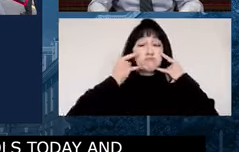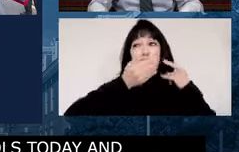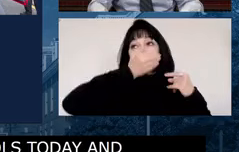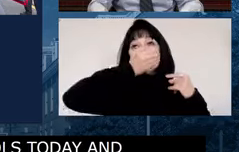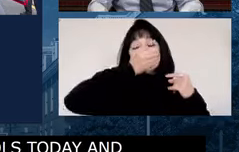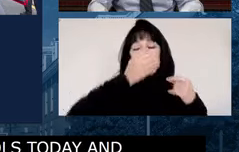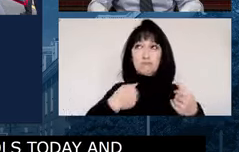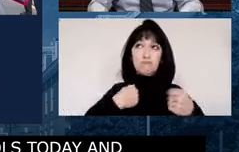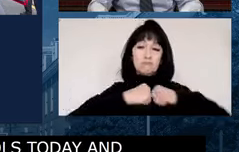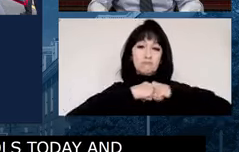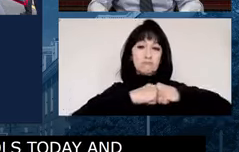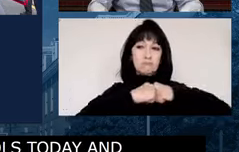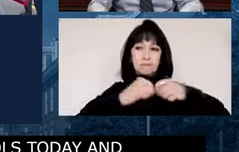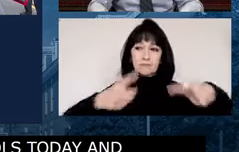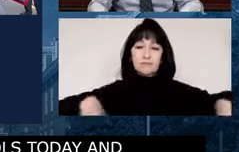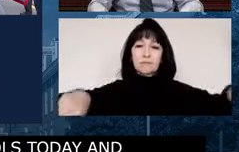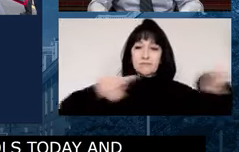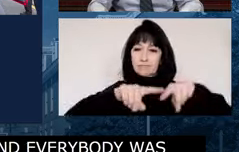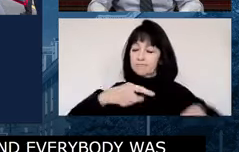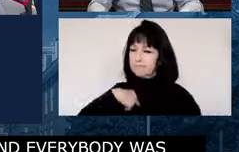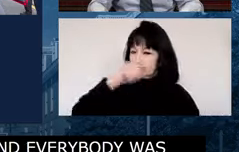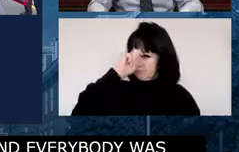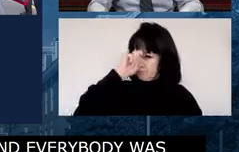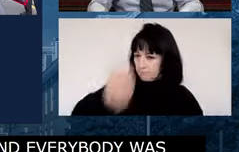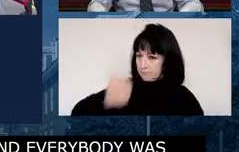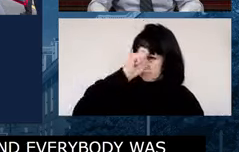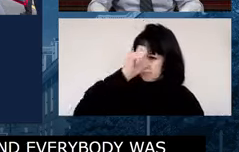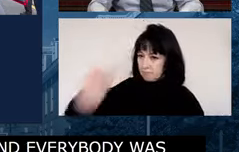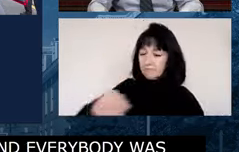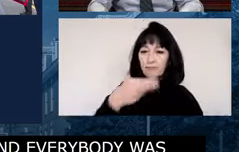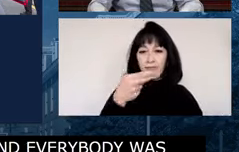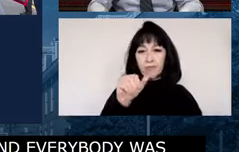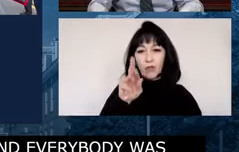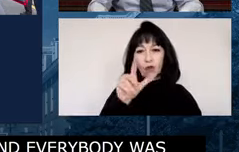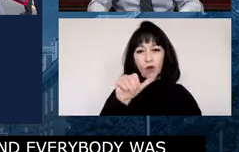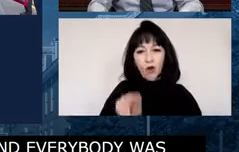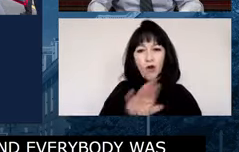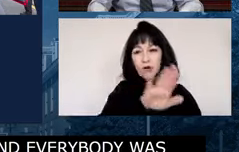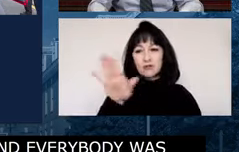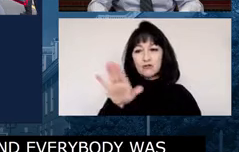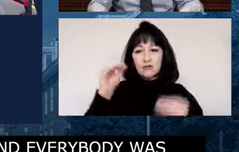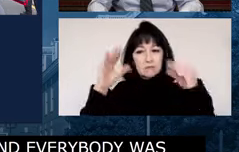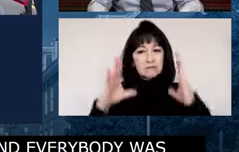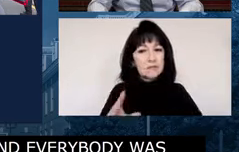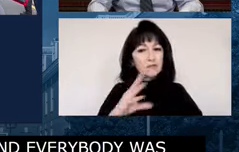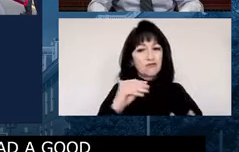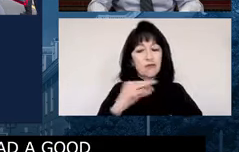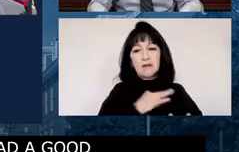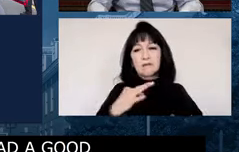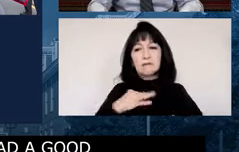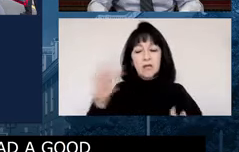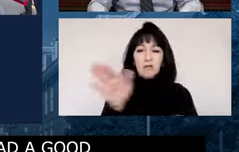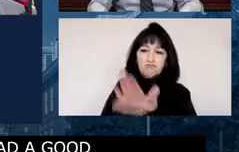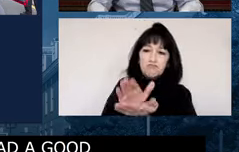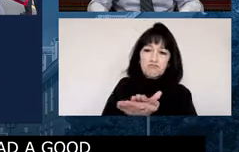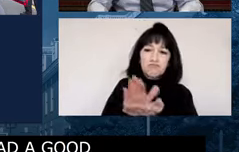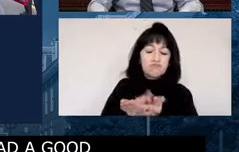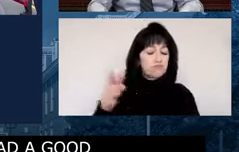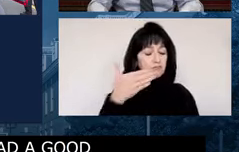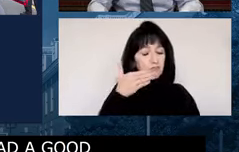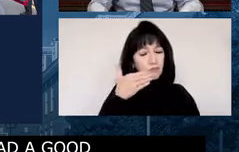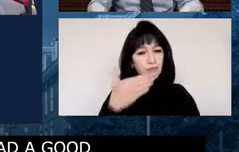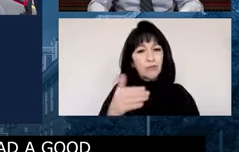So hats go off to Harlan and your teachers and staff for really doing a good job. You can